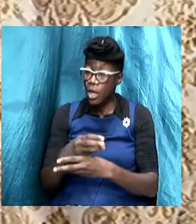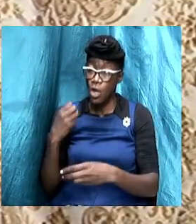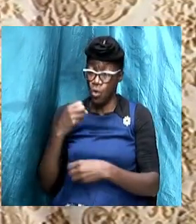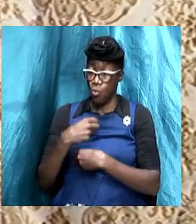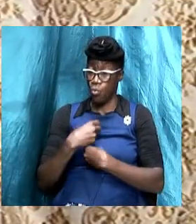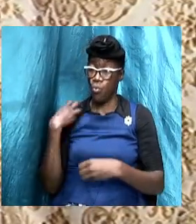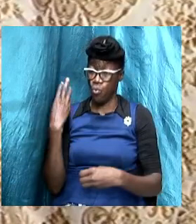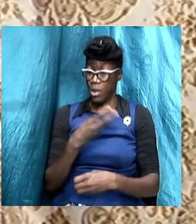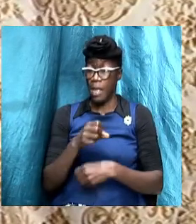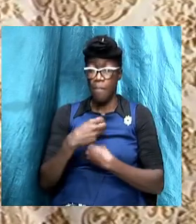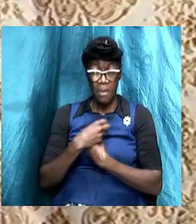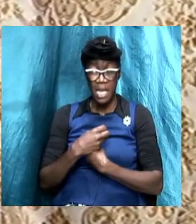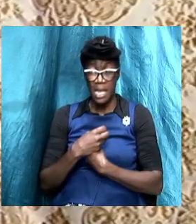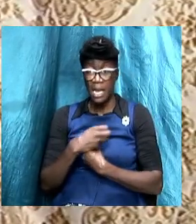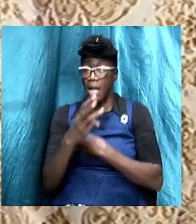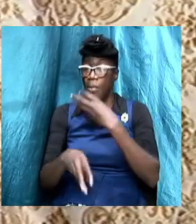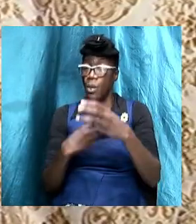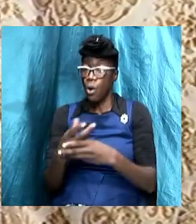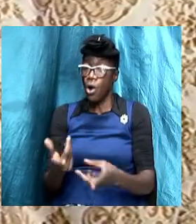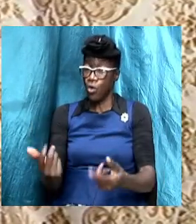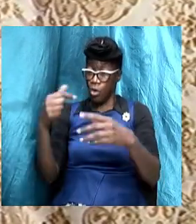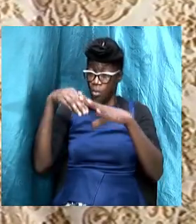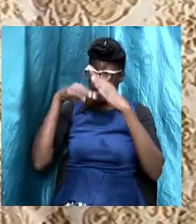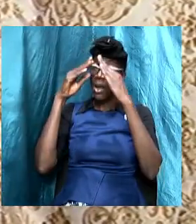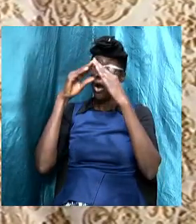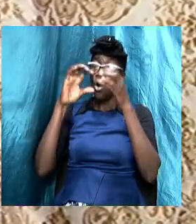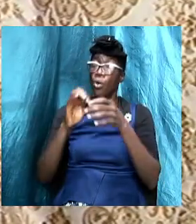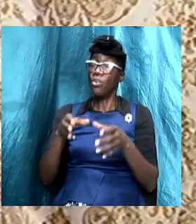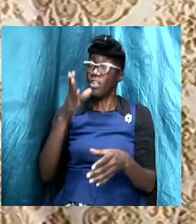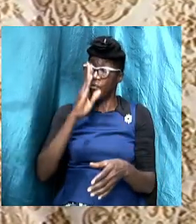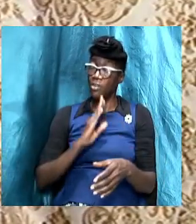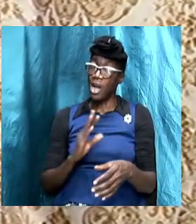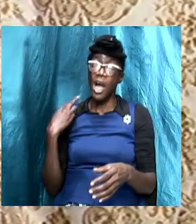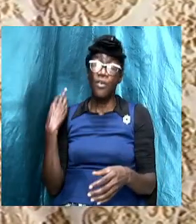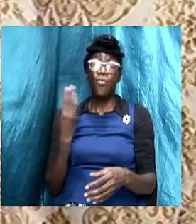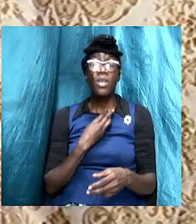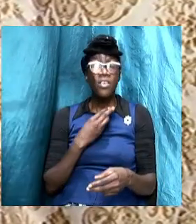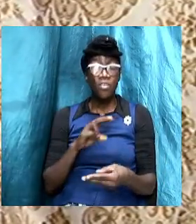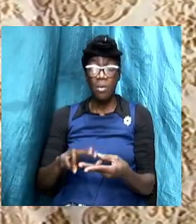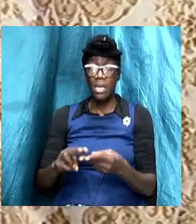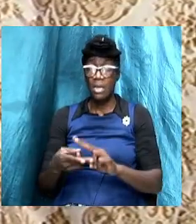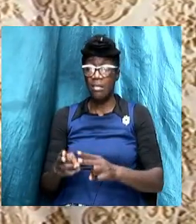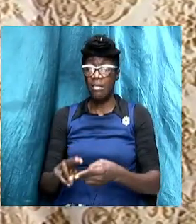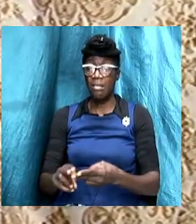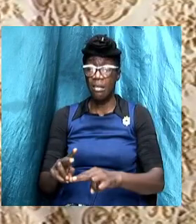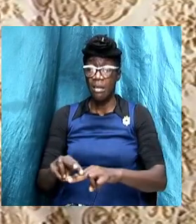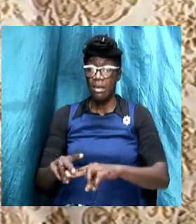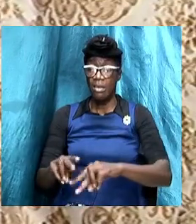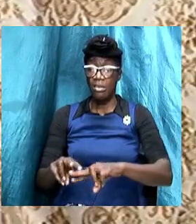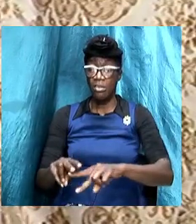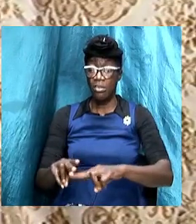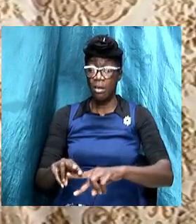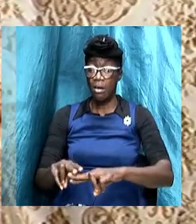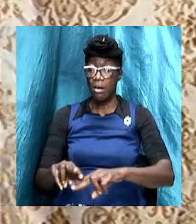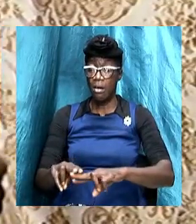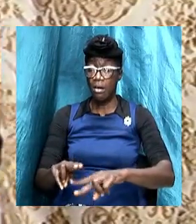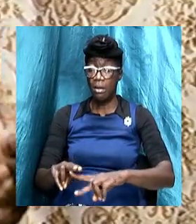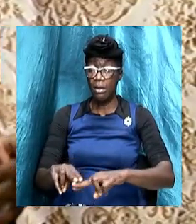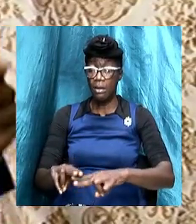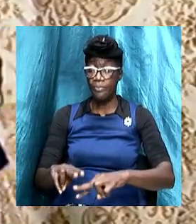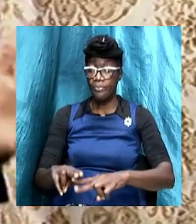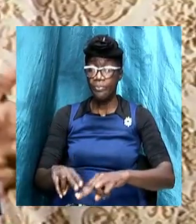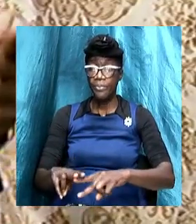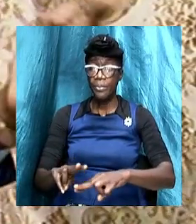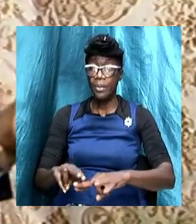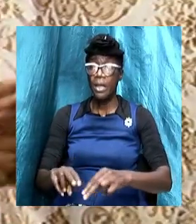come into the house of God, when we are the one that should be the salt of the earth. We are allowing the things that the world is